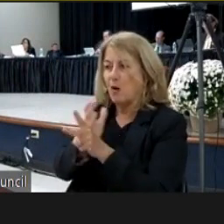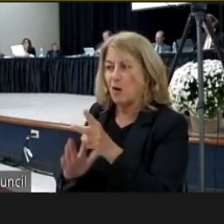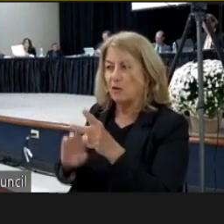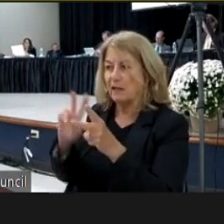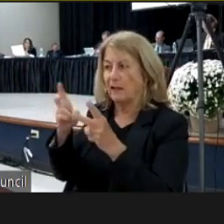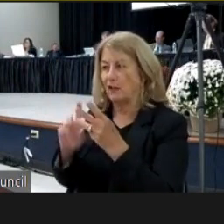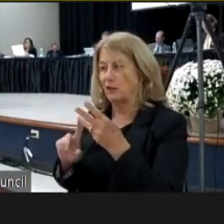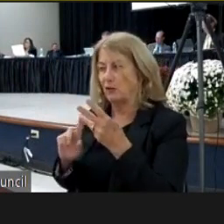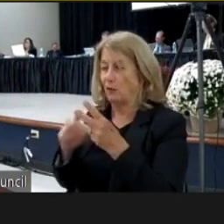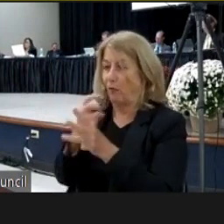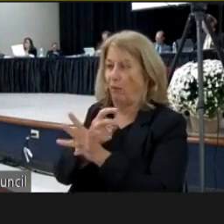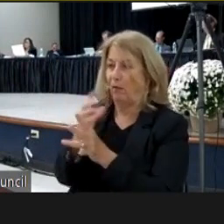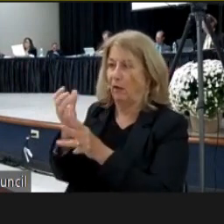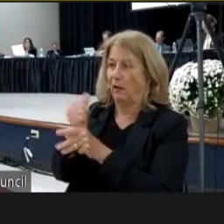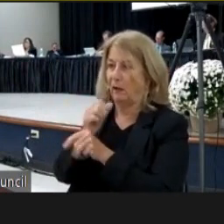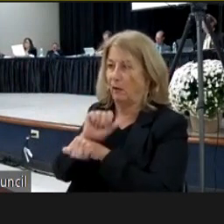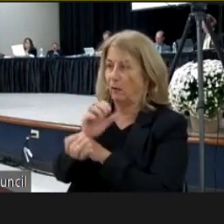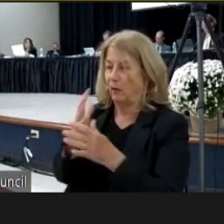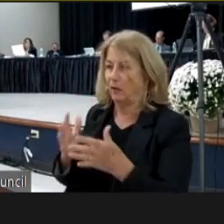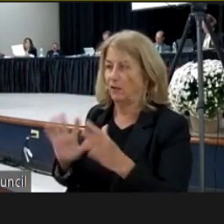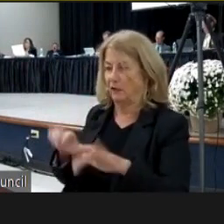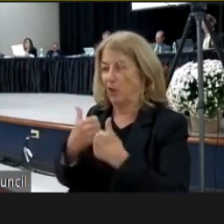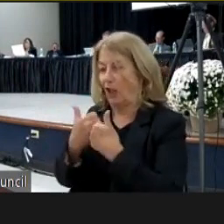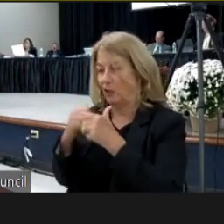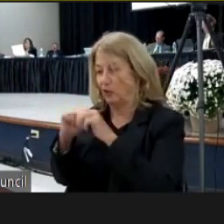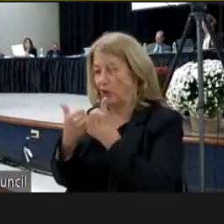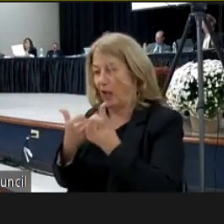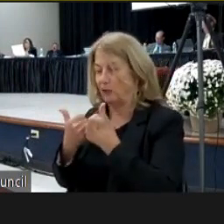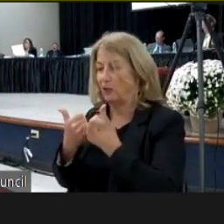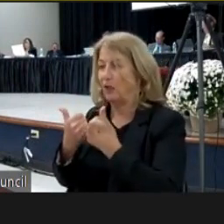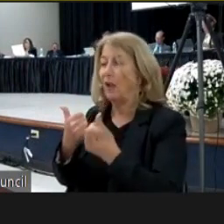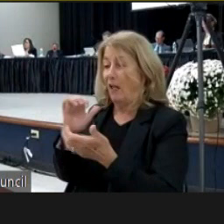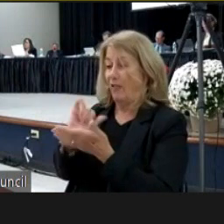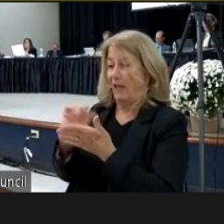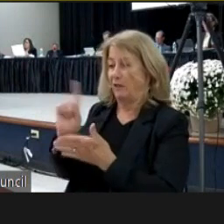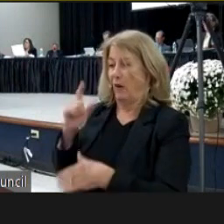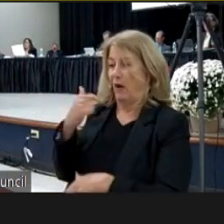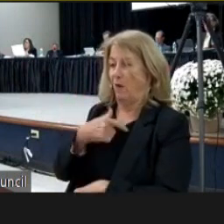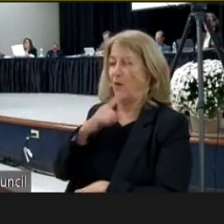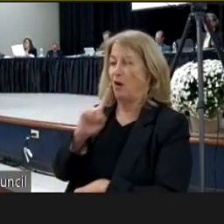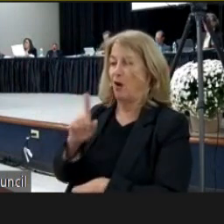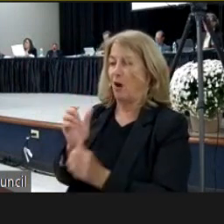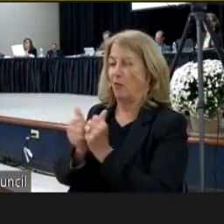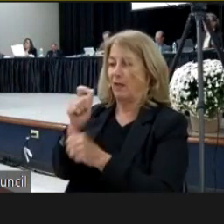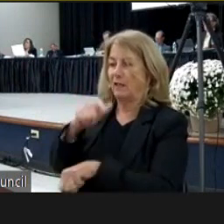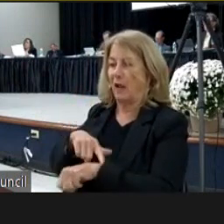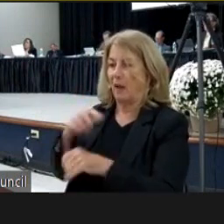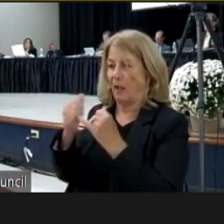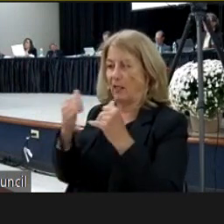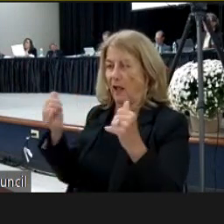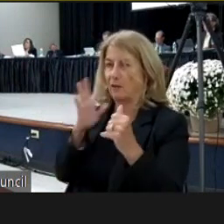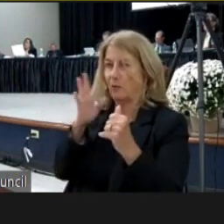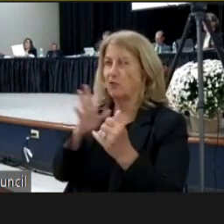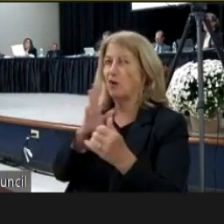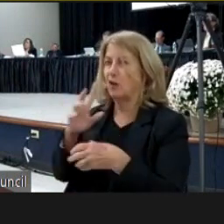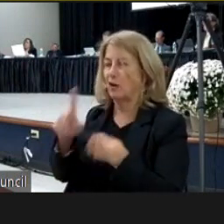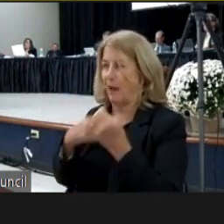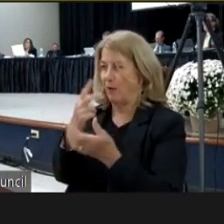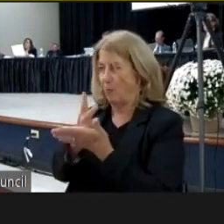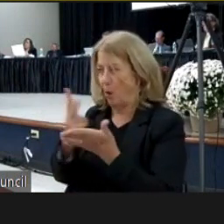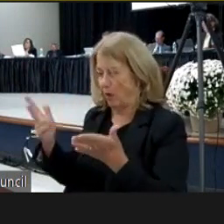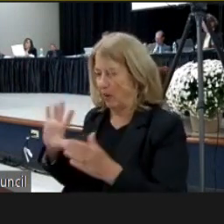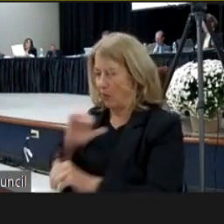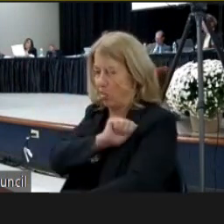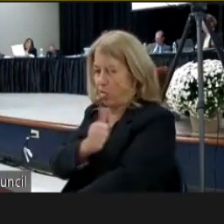It's going to be a challenge. So this is where we are with timelines. And I think I'll stop there. I have one more slide to talk briefly about the parking authority. But I think I'll stop there, Mayor. If it's all